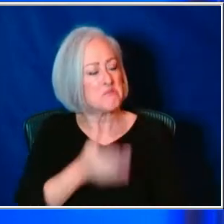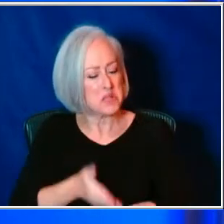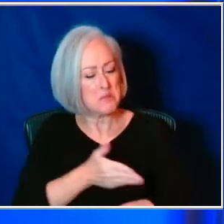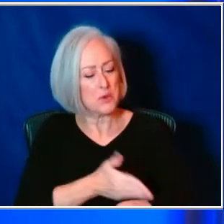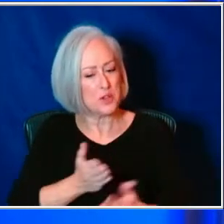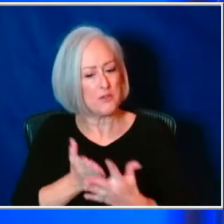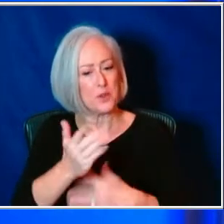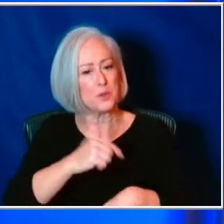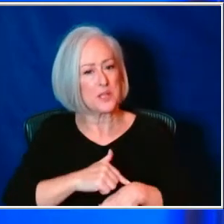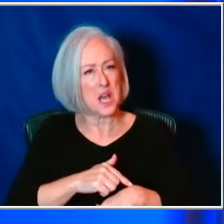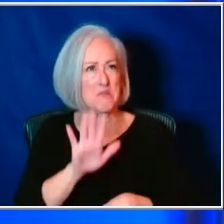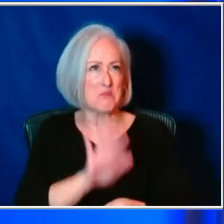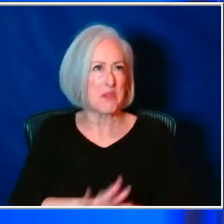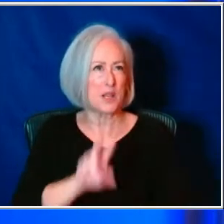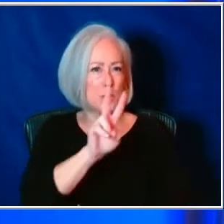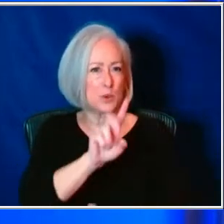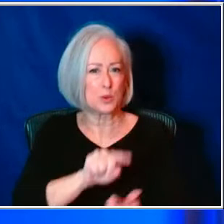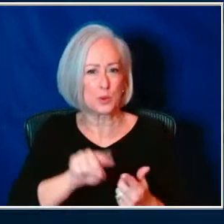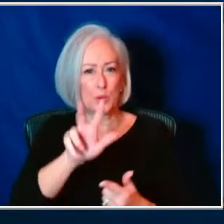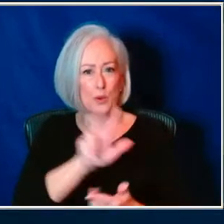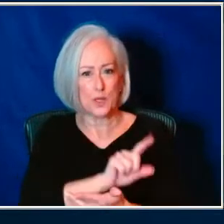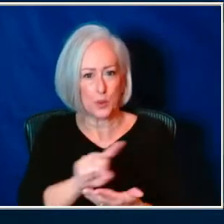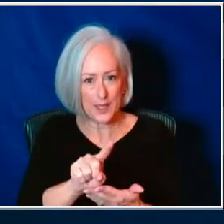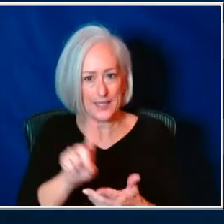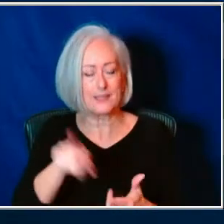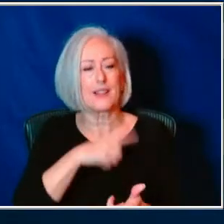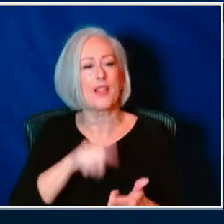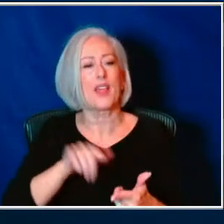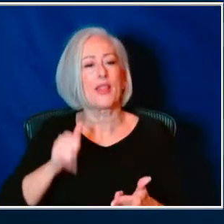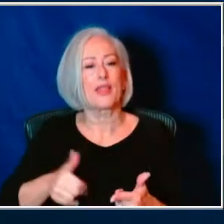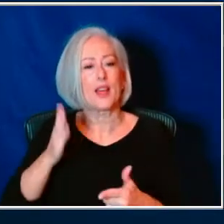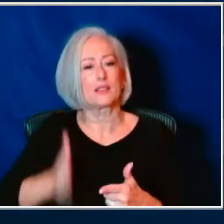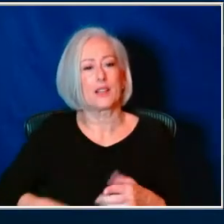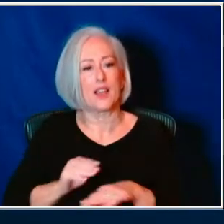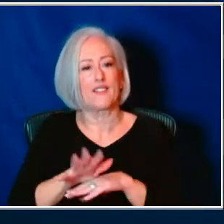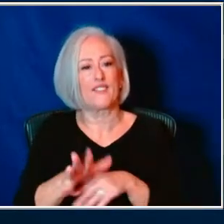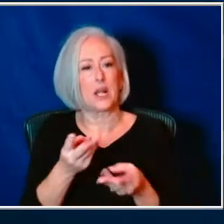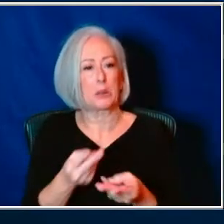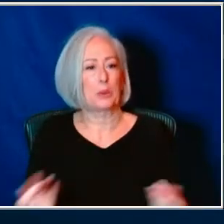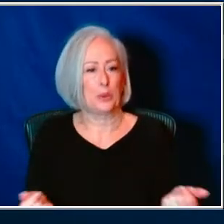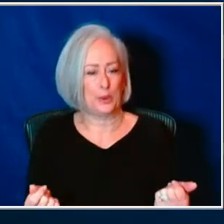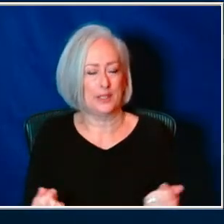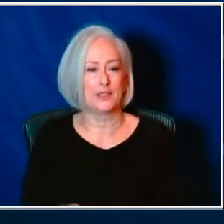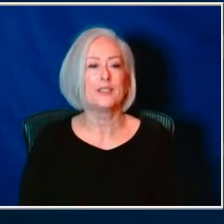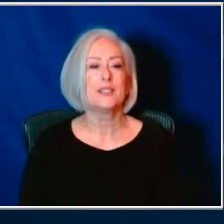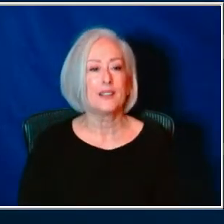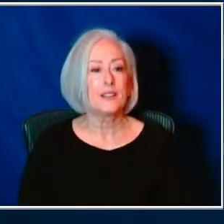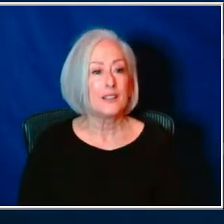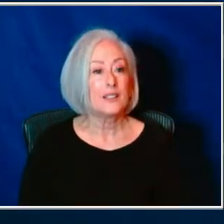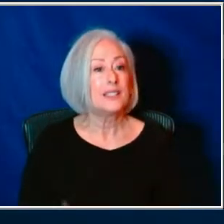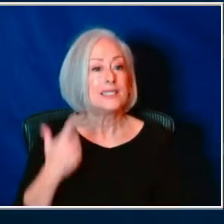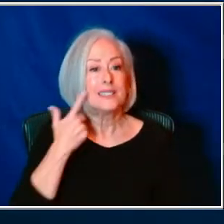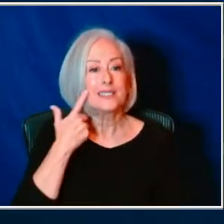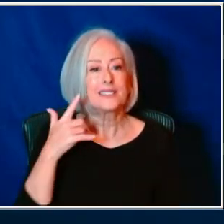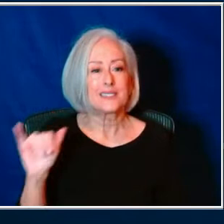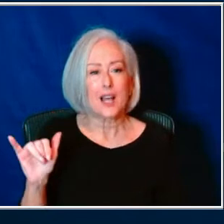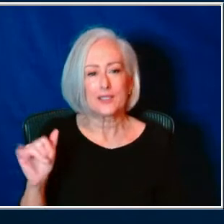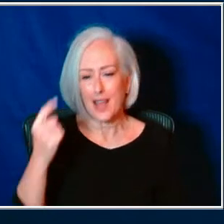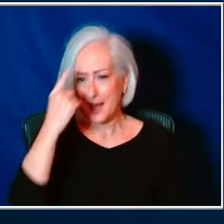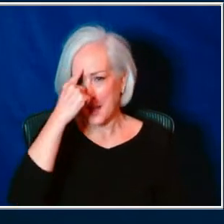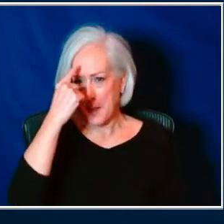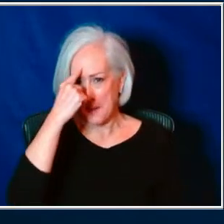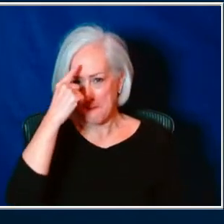weeks of those symptoms, and then they'll abate. So it sounds a little like a Jedi mind trick.